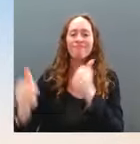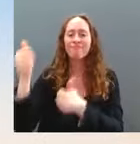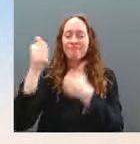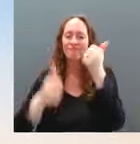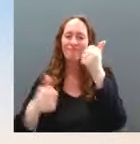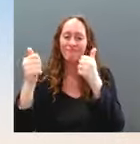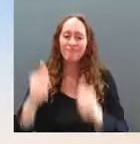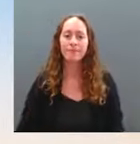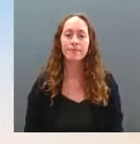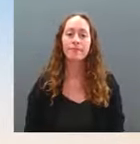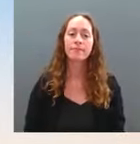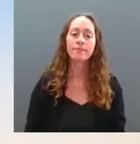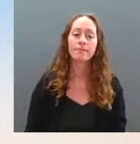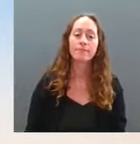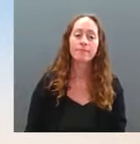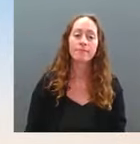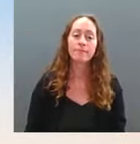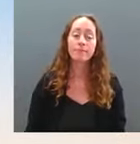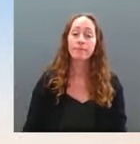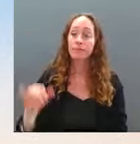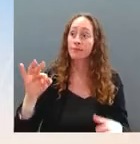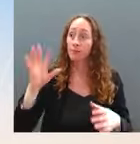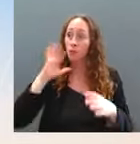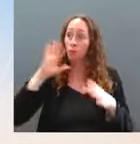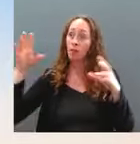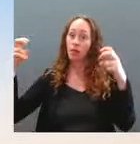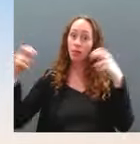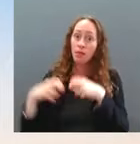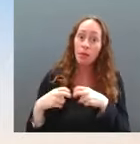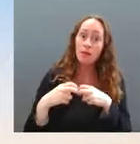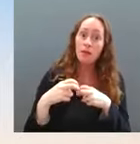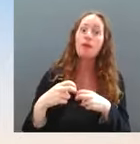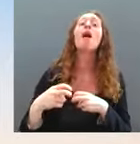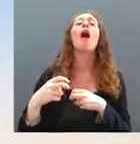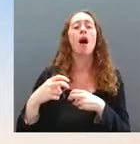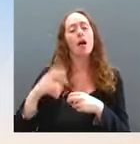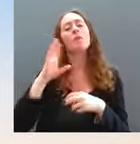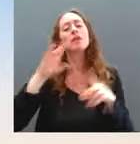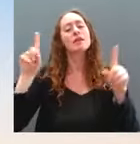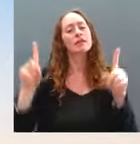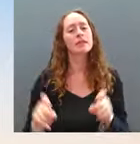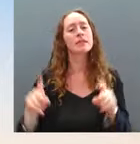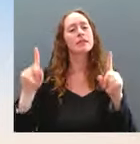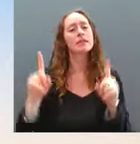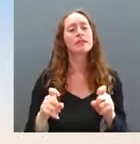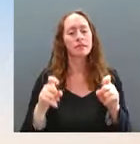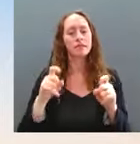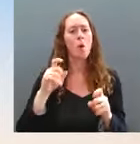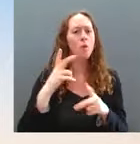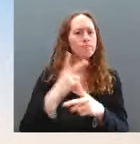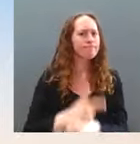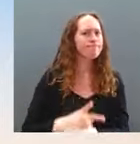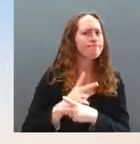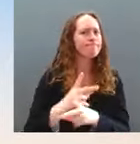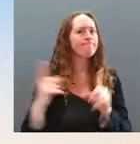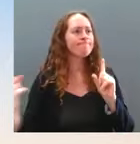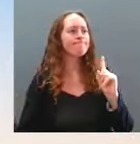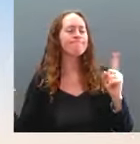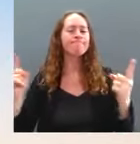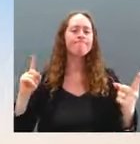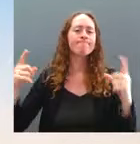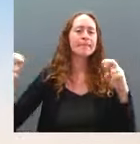that includes social distancing in meetings whenever possible, a step we take, an additional precautionary step we